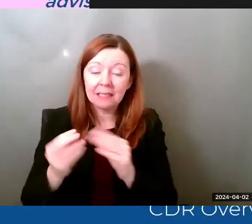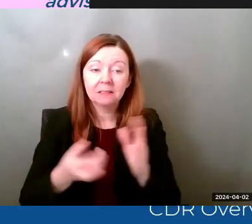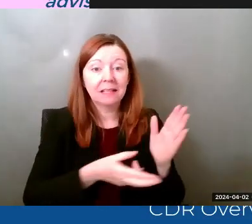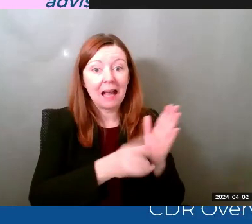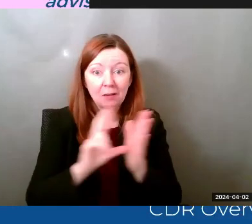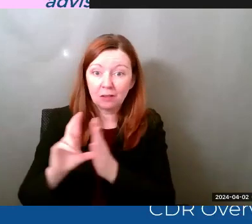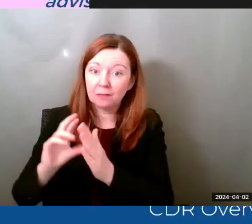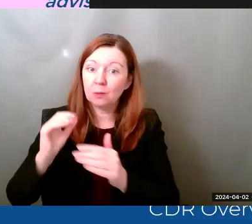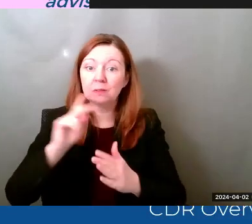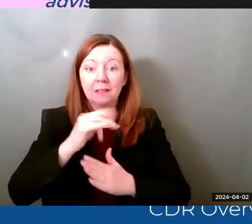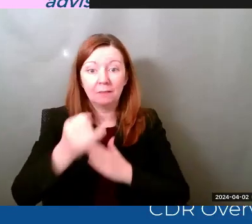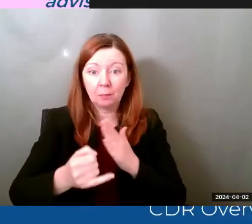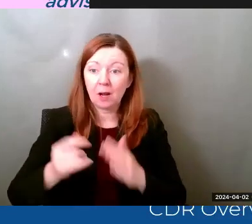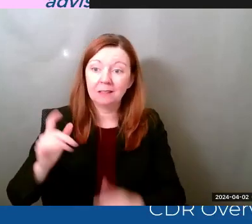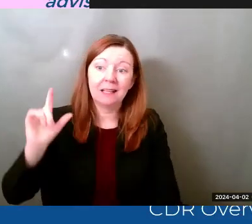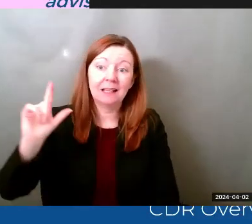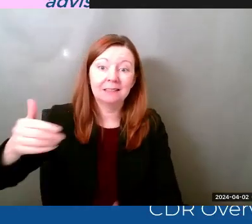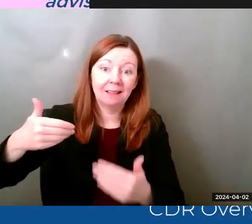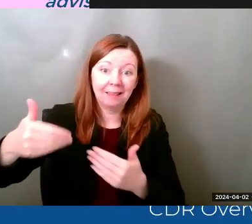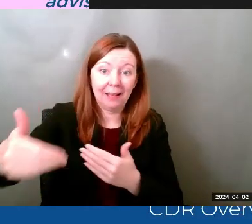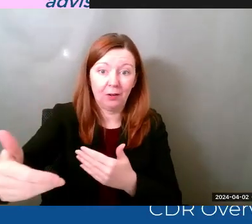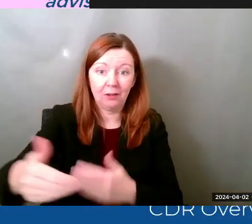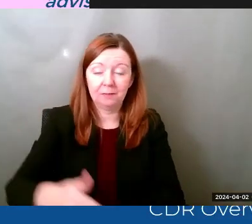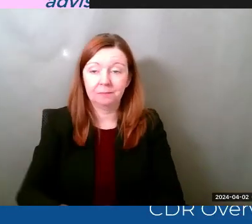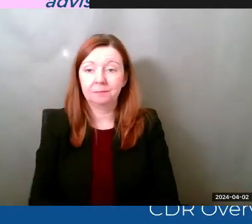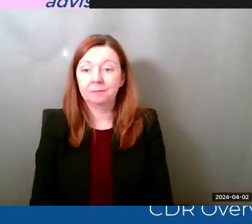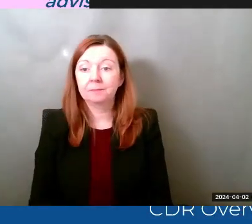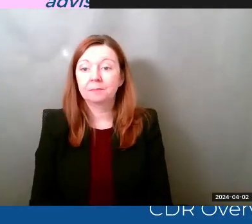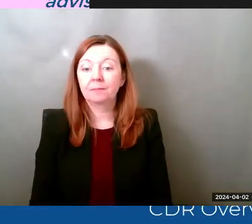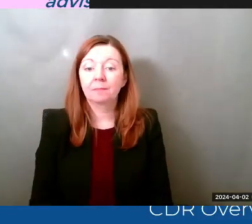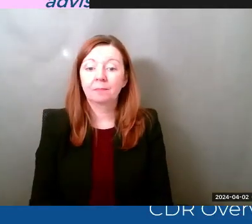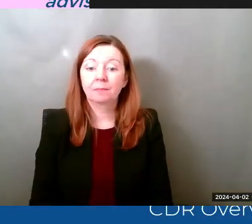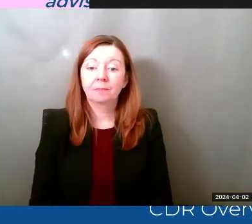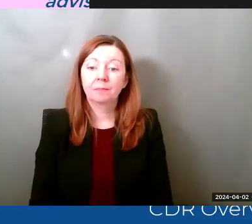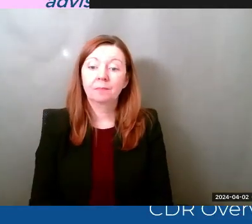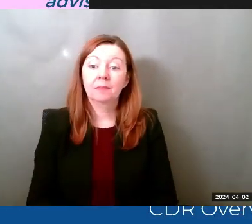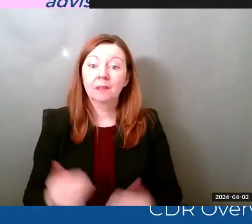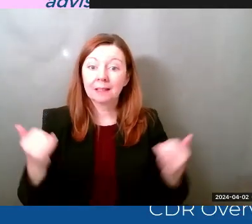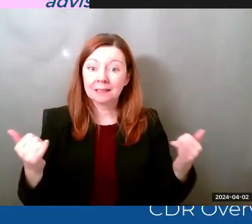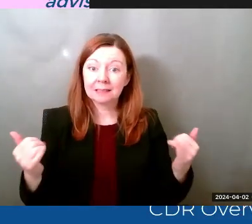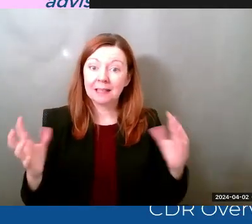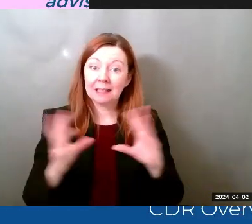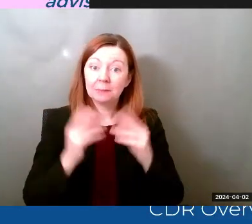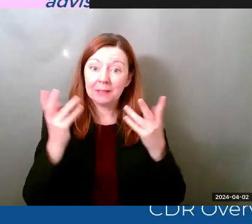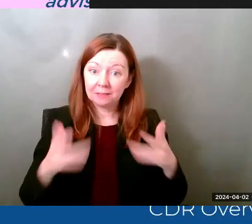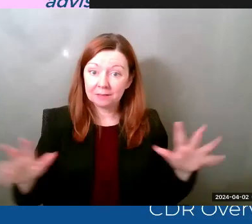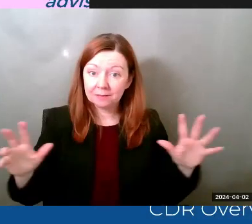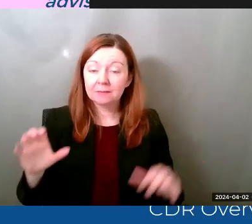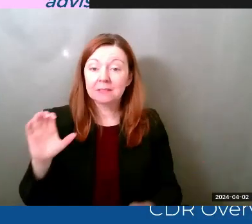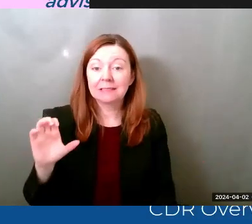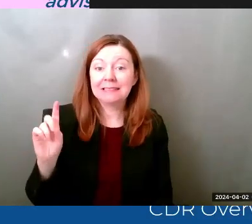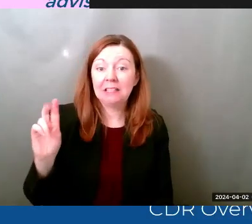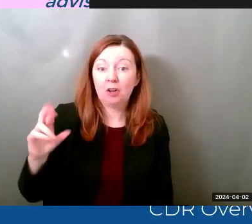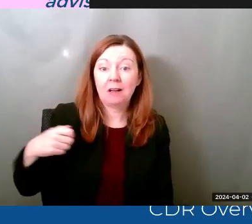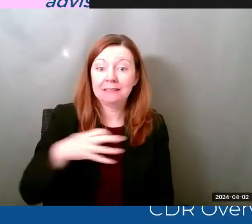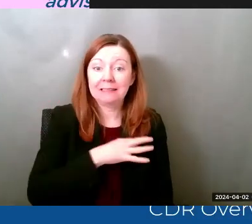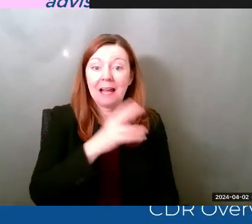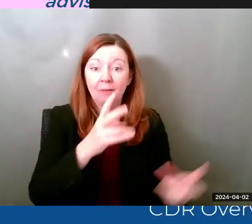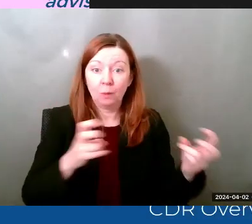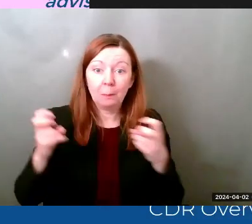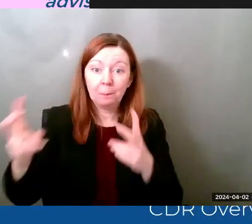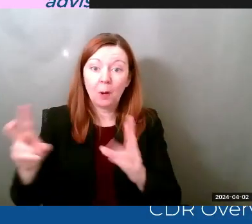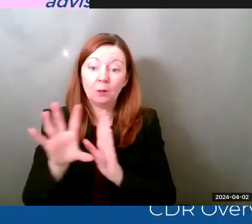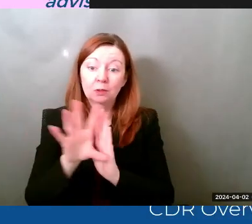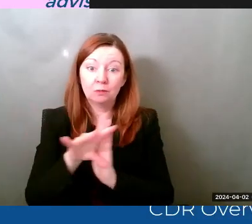this project at later dates. After today's meeting, CDR staff will post the